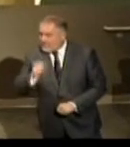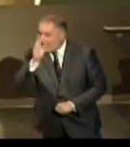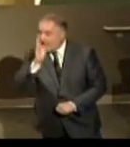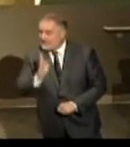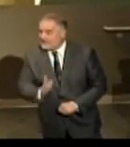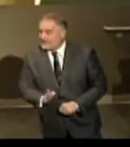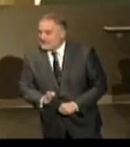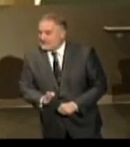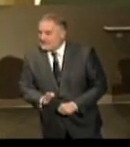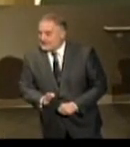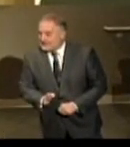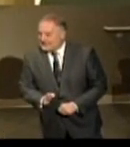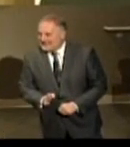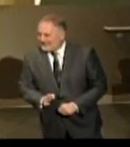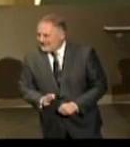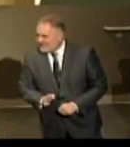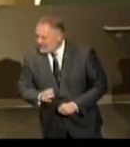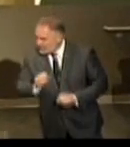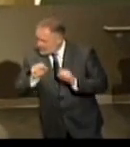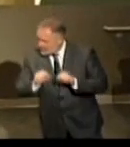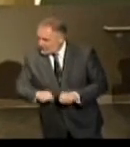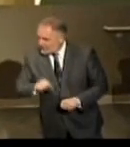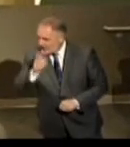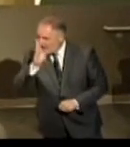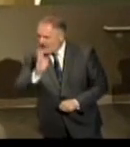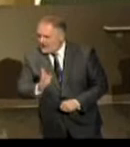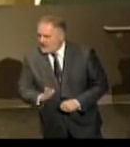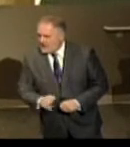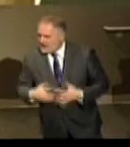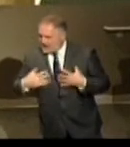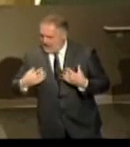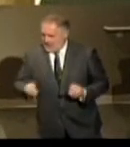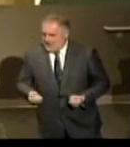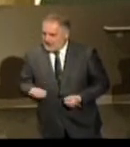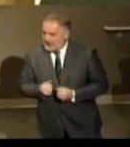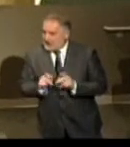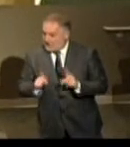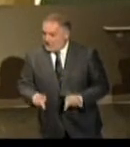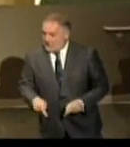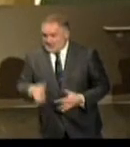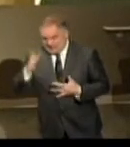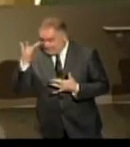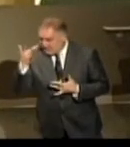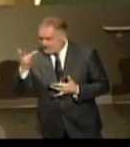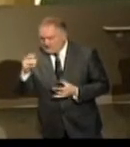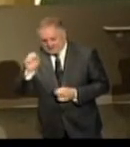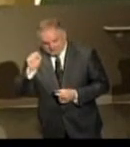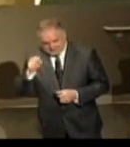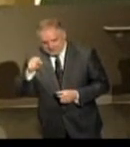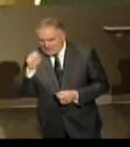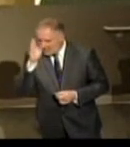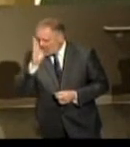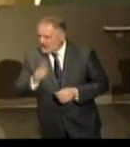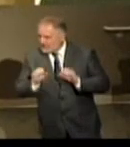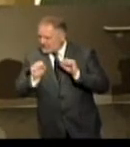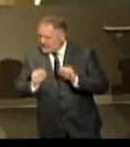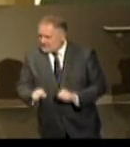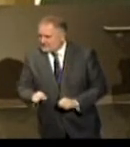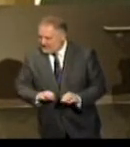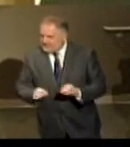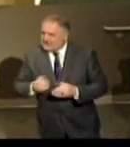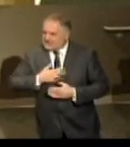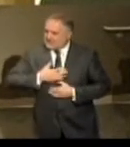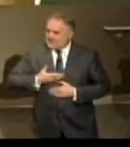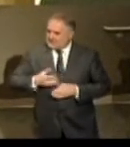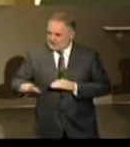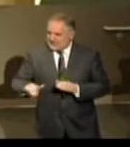could God, and the answer is yes, if you don't know this, could God heal anyone that's sick of any disease? Now, that's God's will to do what